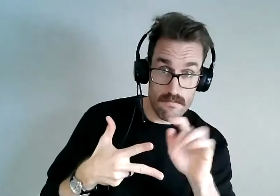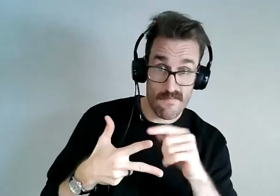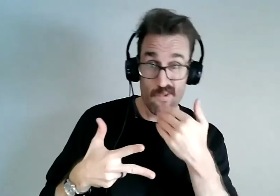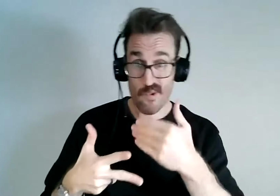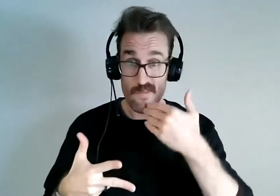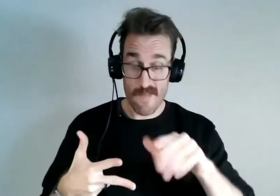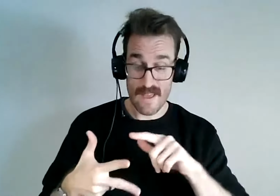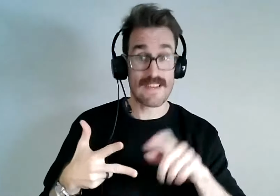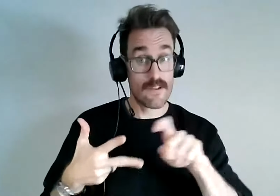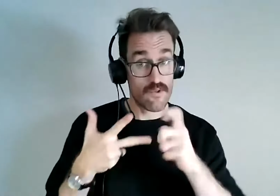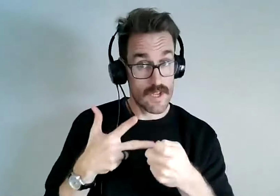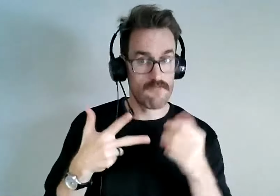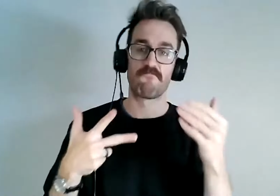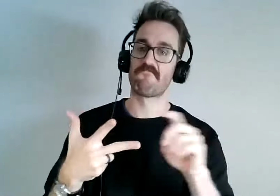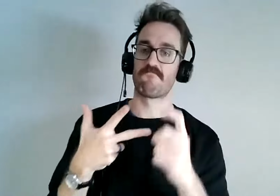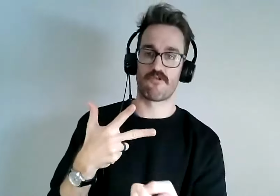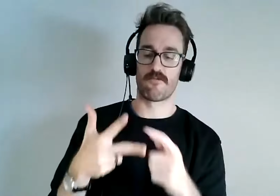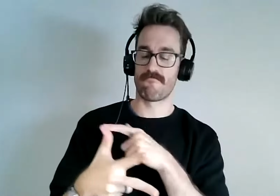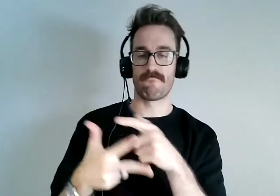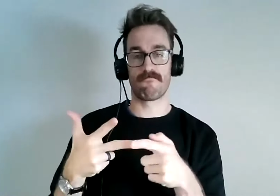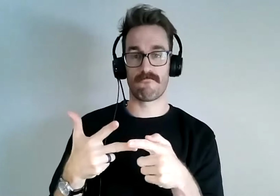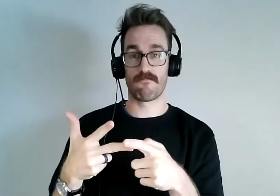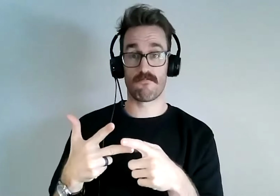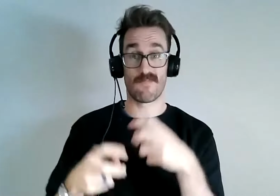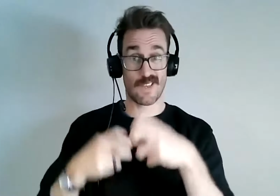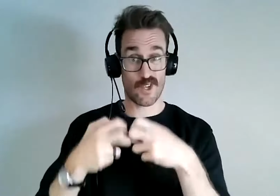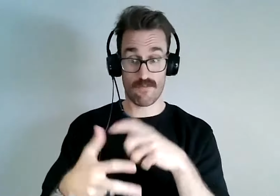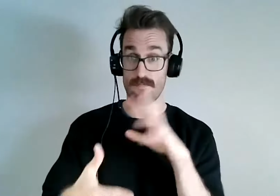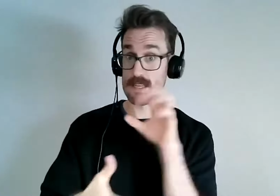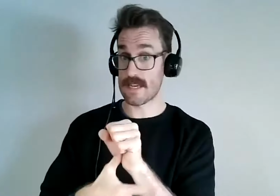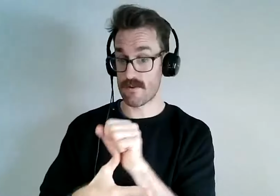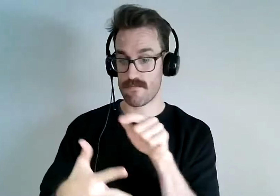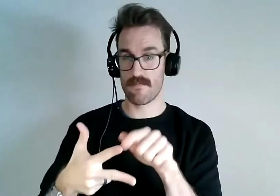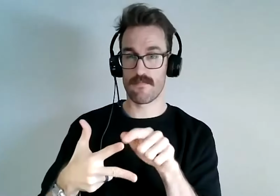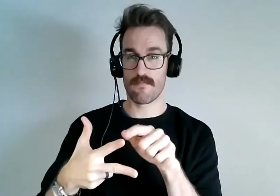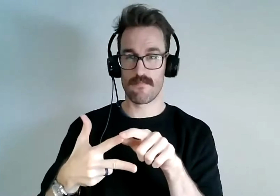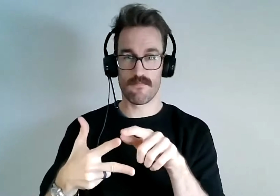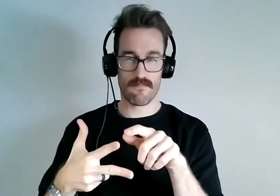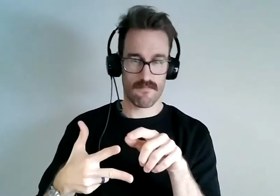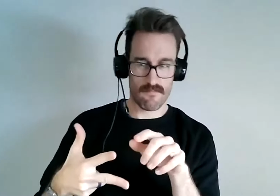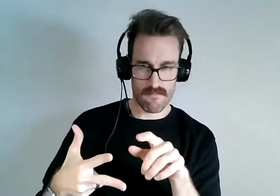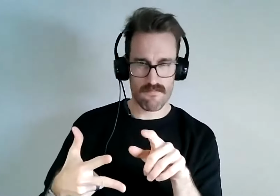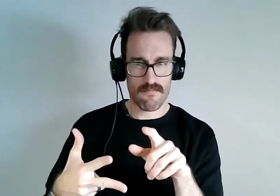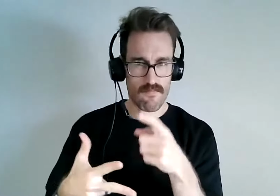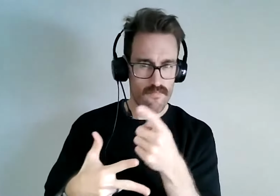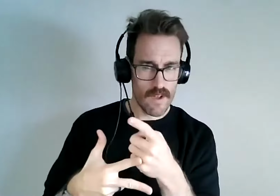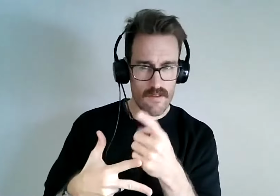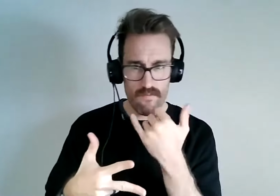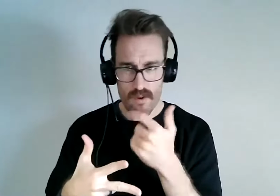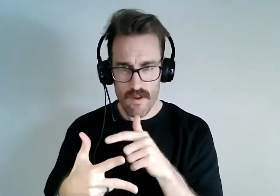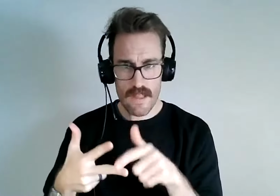need to change it. Those are the 3 C's of cognitive behavior therapy. And you can apply that principle to yourself.